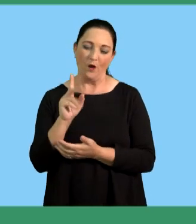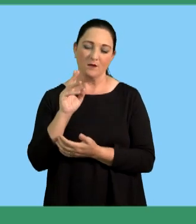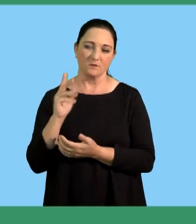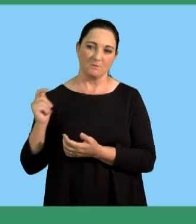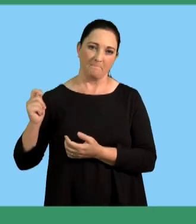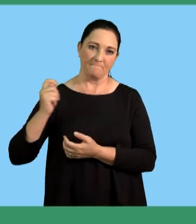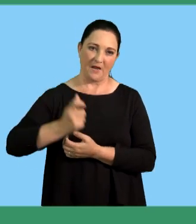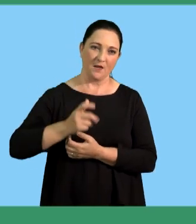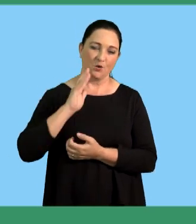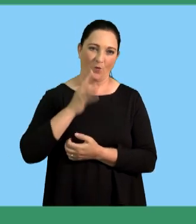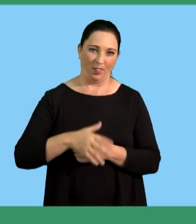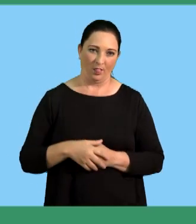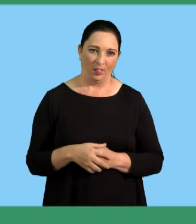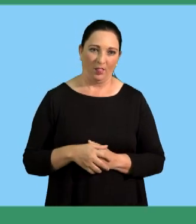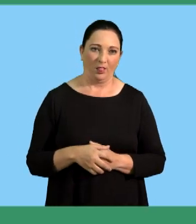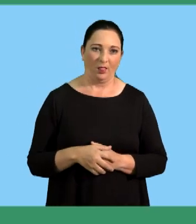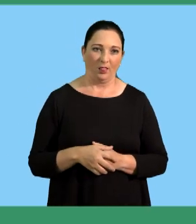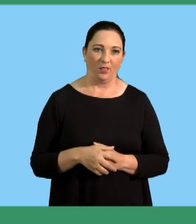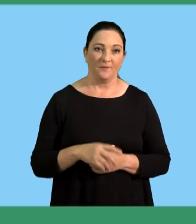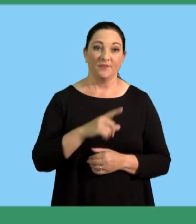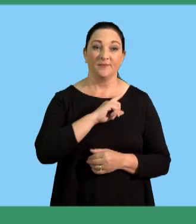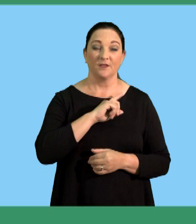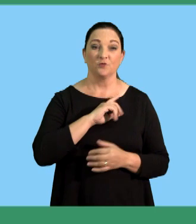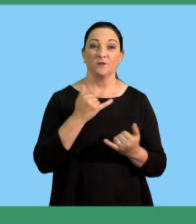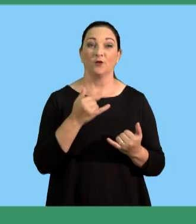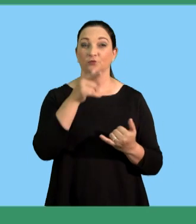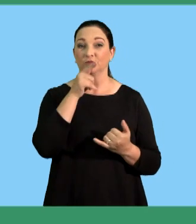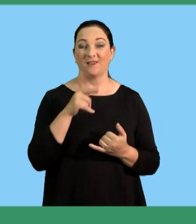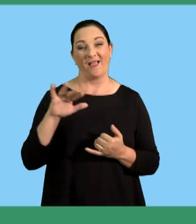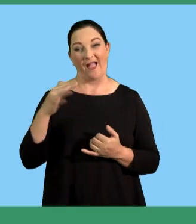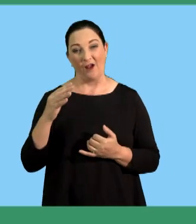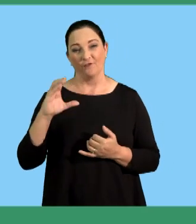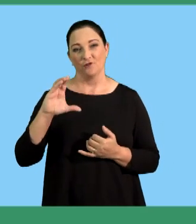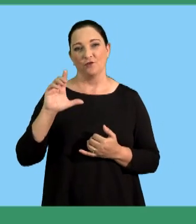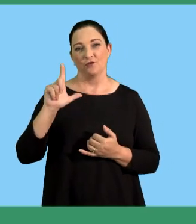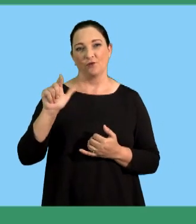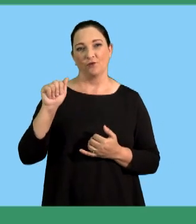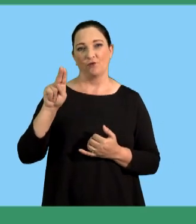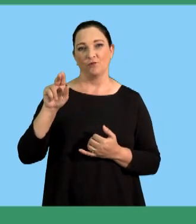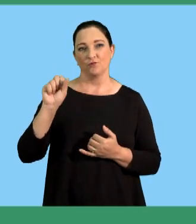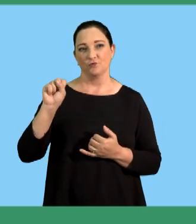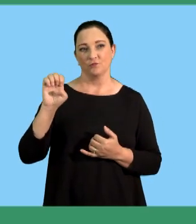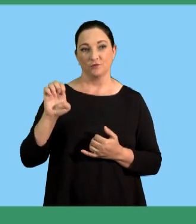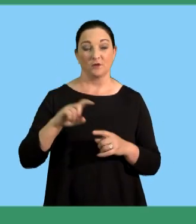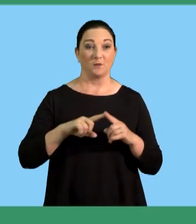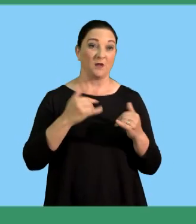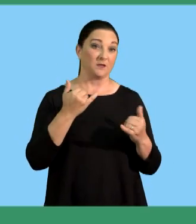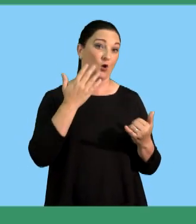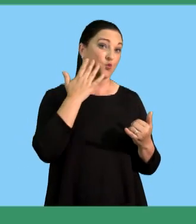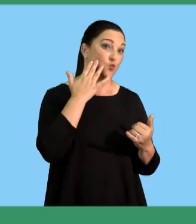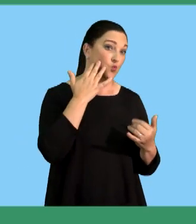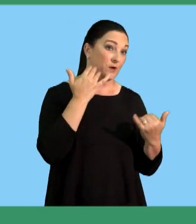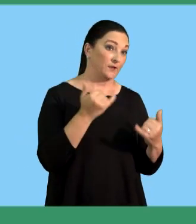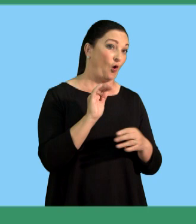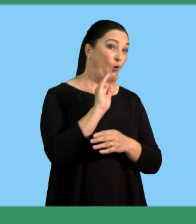the amount that will be paid. Hence, we talk about applying now average loss. But when it comes to over insurance,